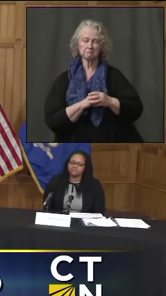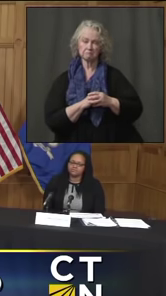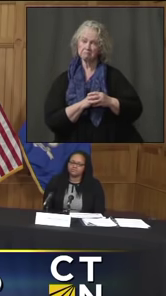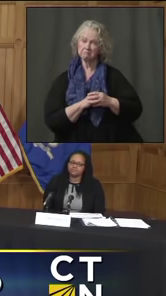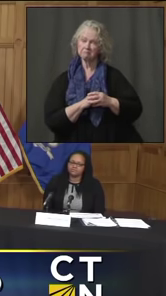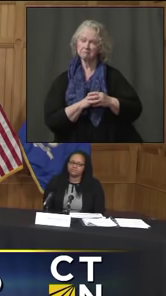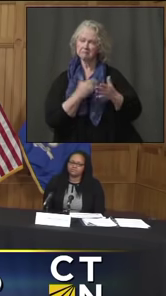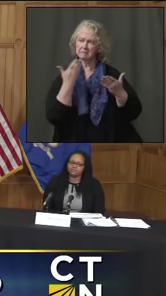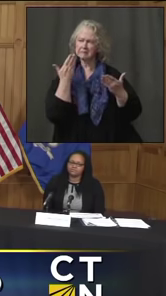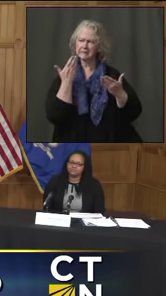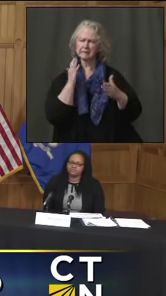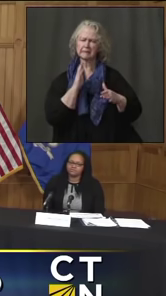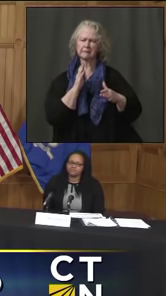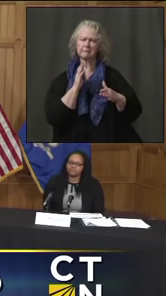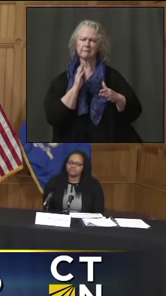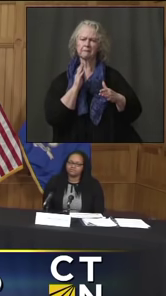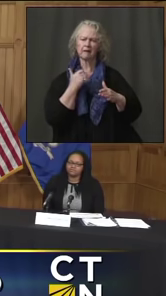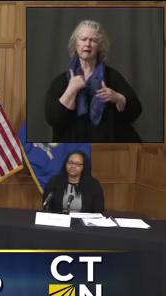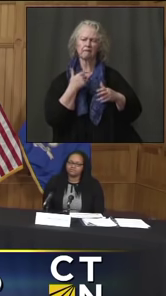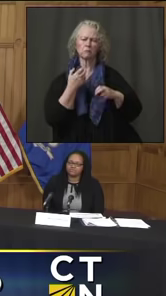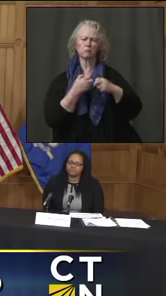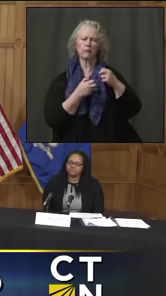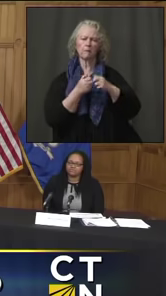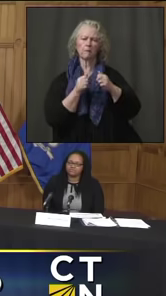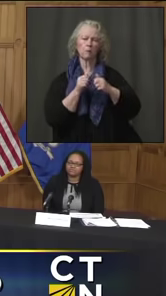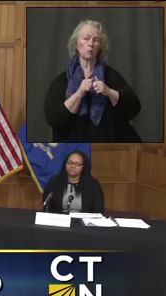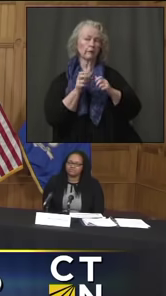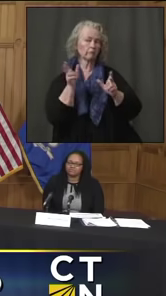We seem to be having some kind of an audio issue right now.